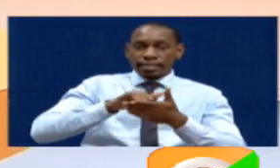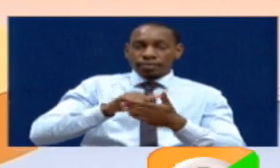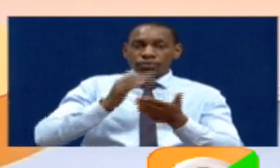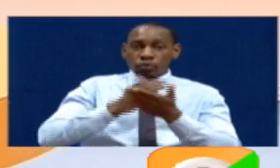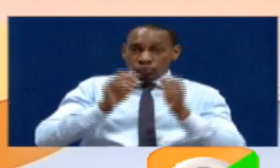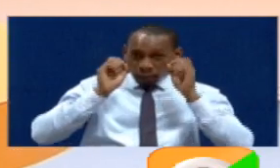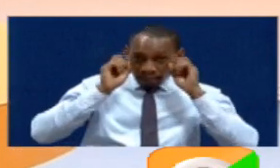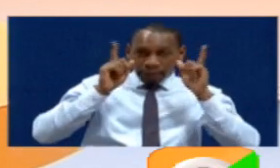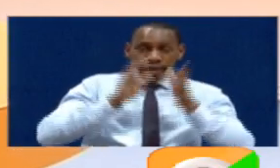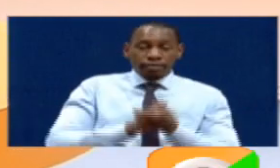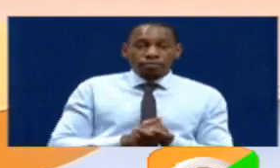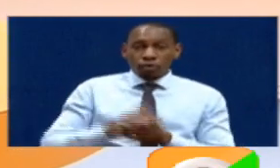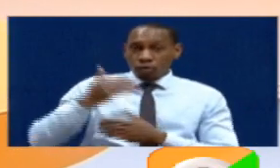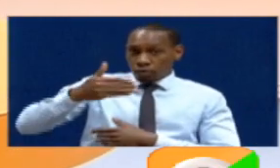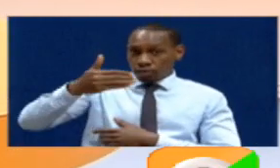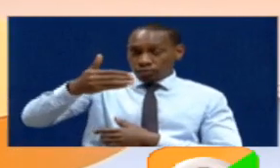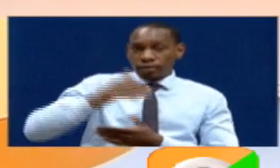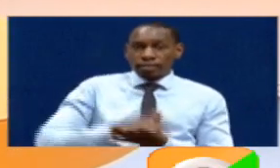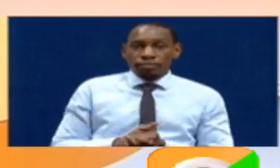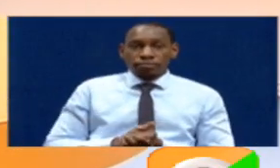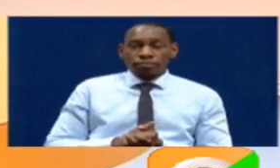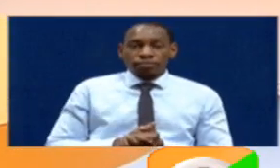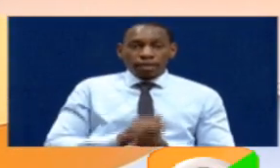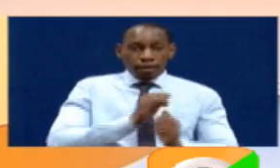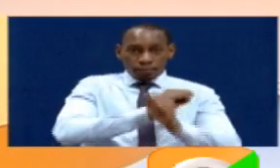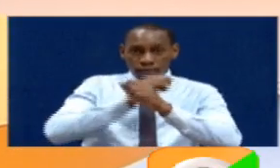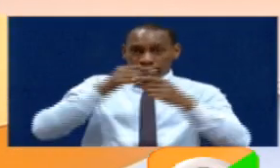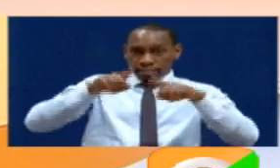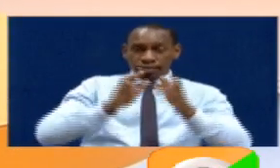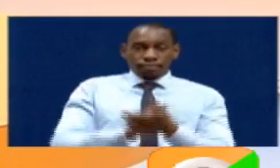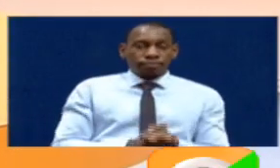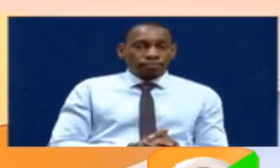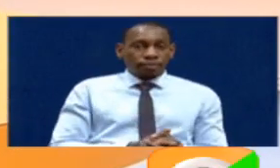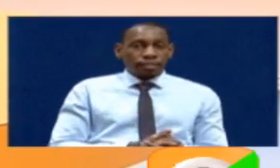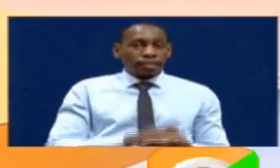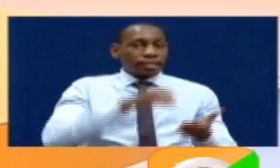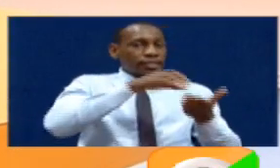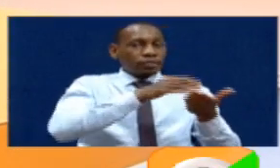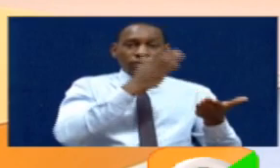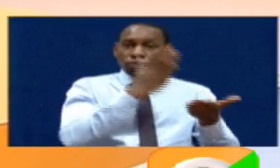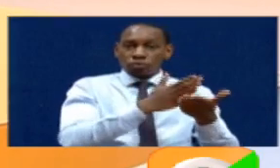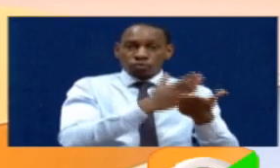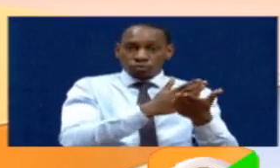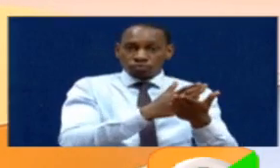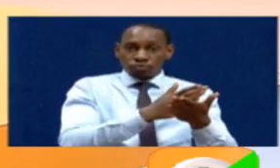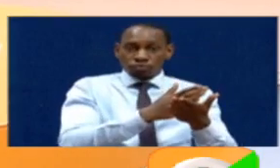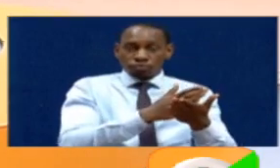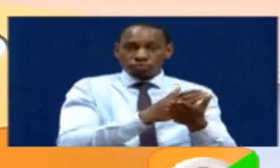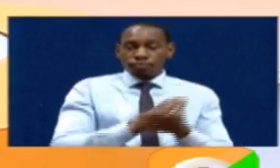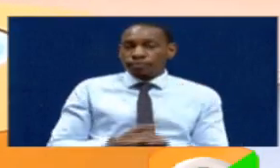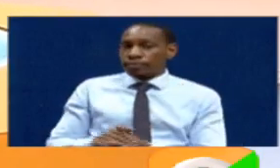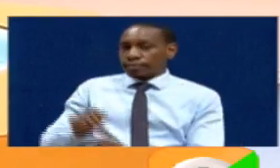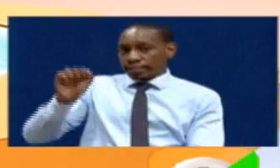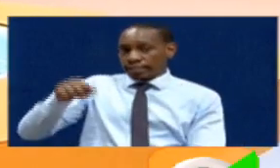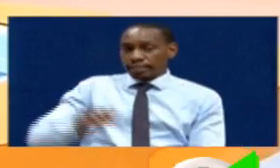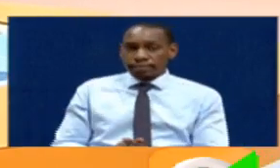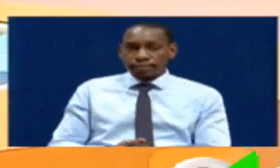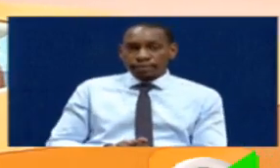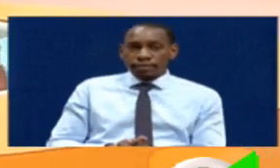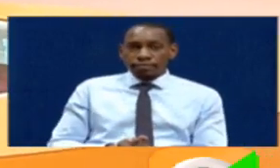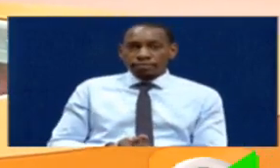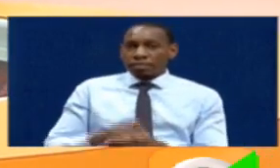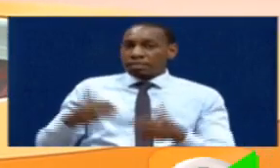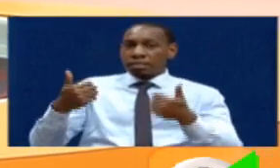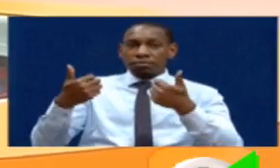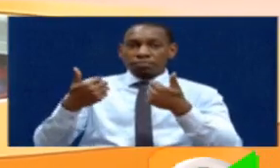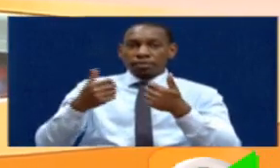up. Don't let your guard down. Put it up. This is not a video game. This is real life, right? Yes, this is not a video game.